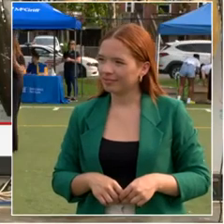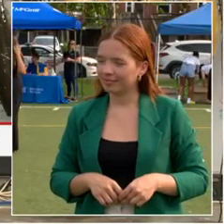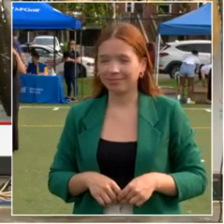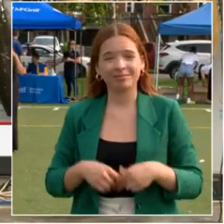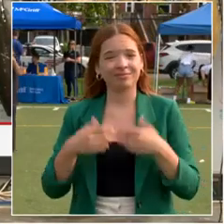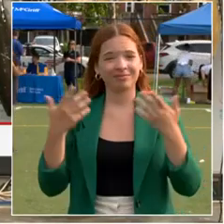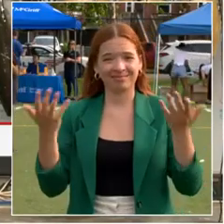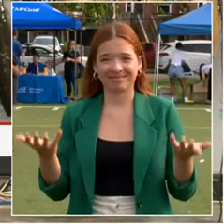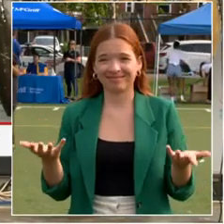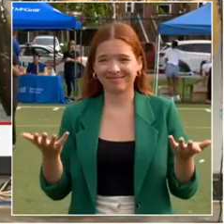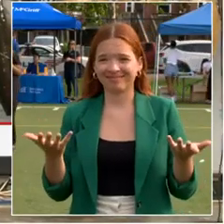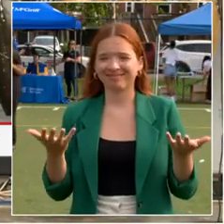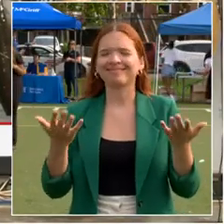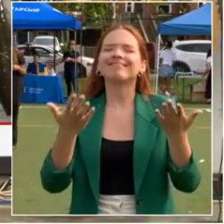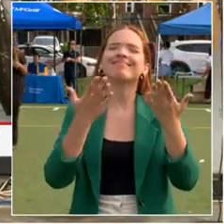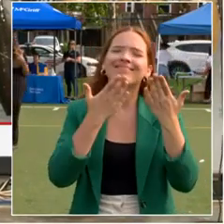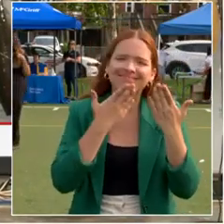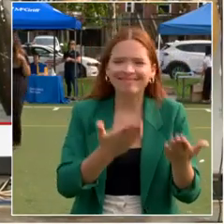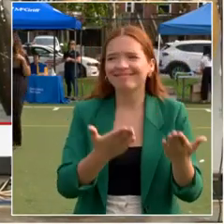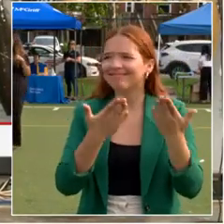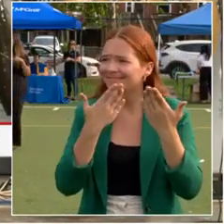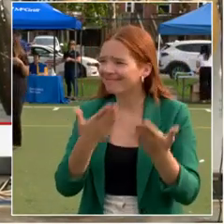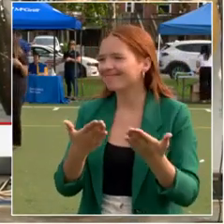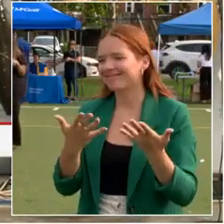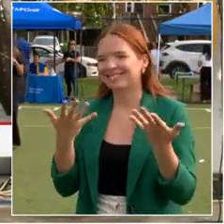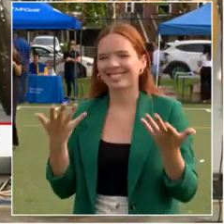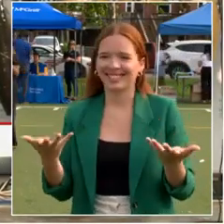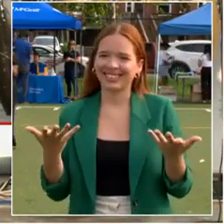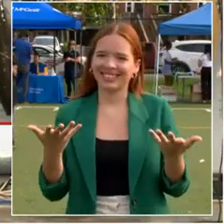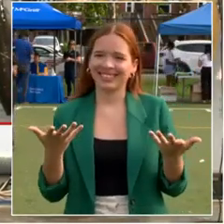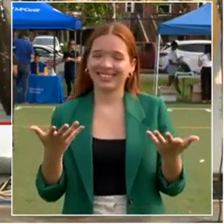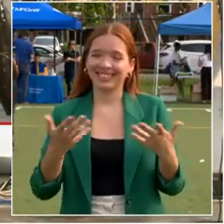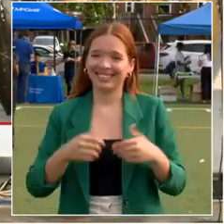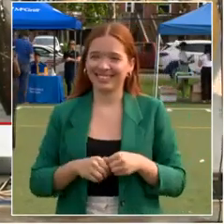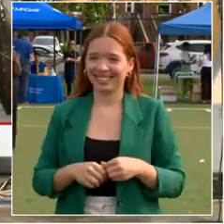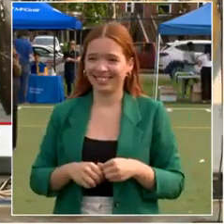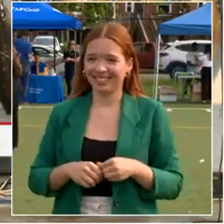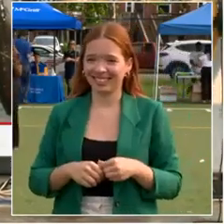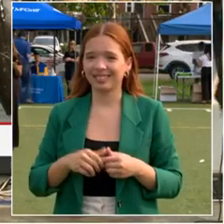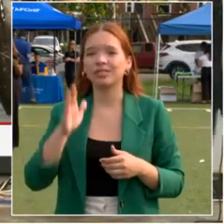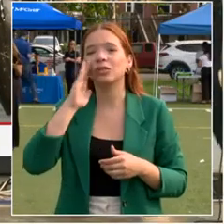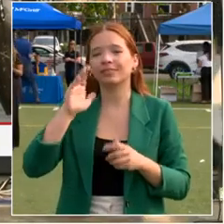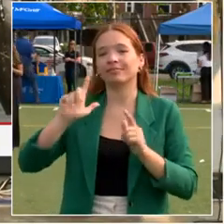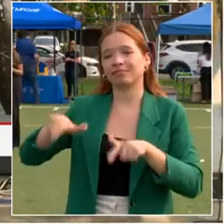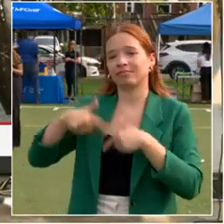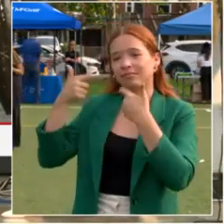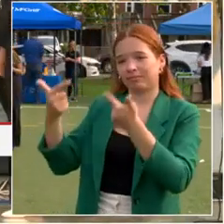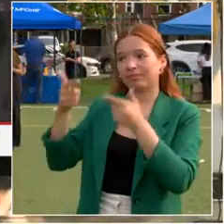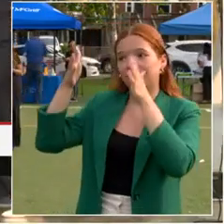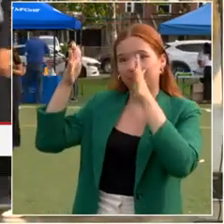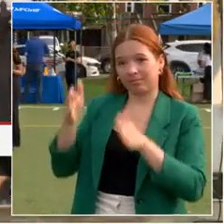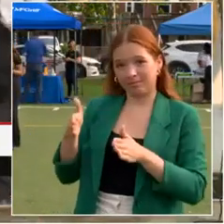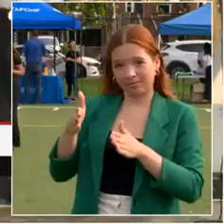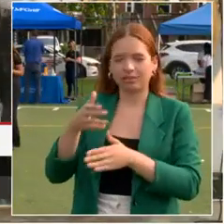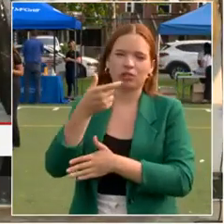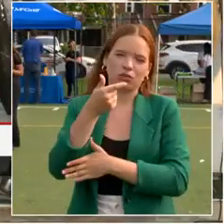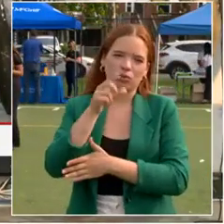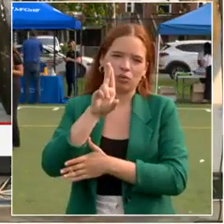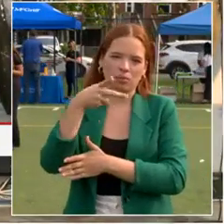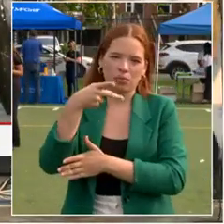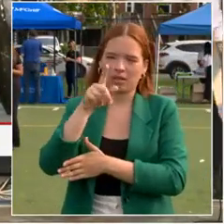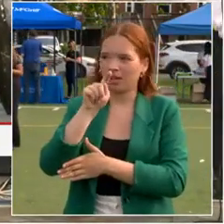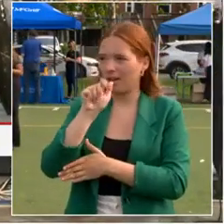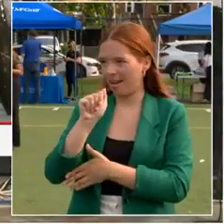Thank you. I would now like to welcome the U.S. Associate Attorney General, Vanita Gupta. Thank you.